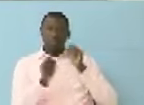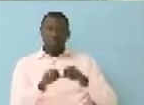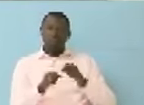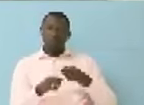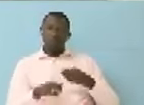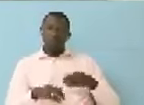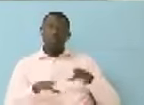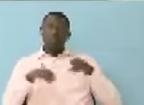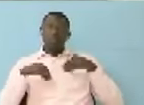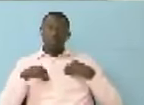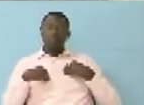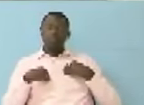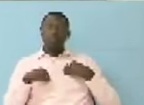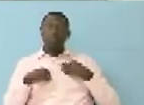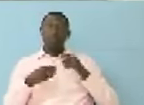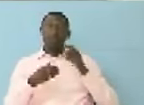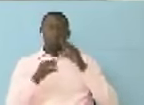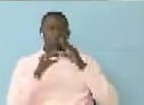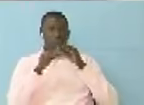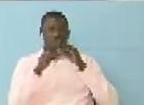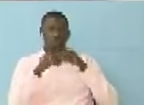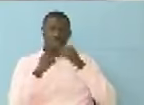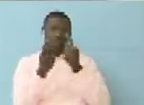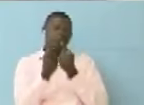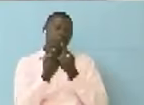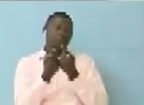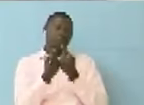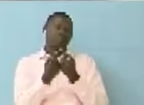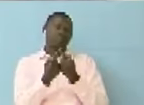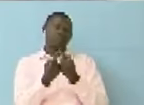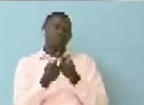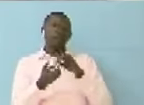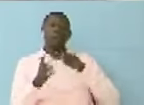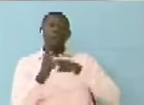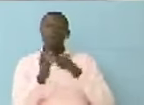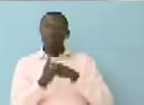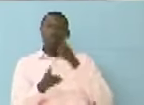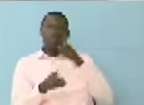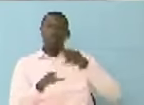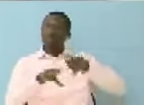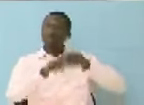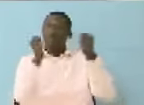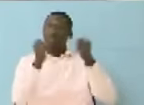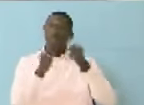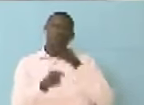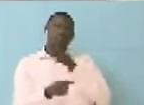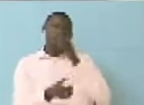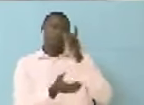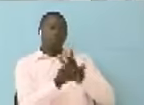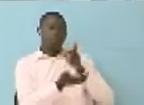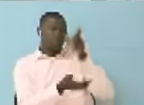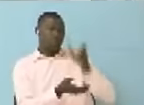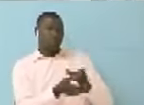isa sondino kuma kanolla. You violated his rights. Ali ala nyantotinya. That's what he said. I wala for.